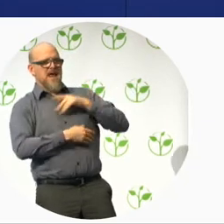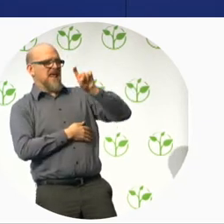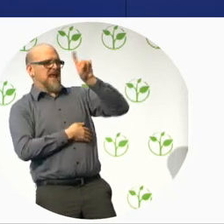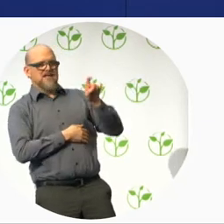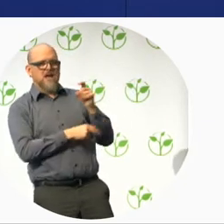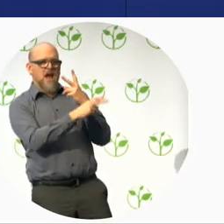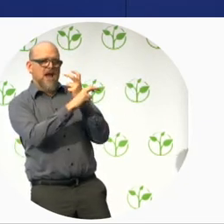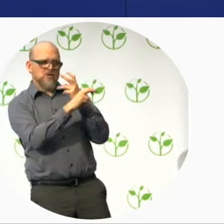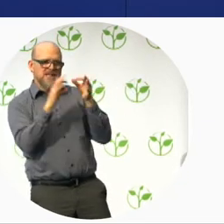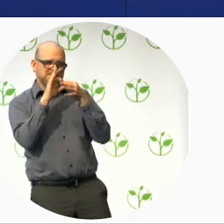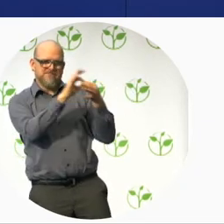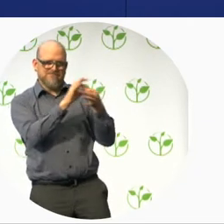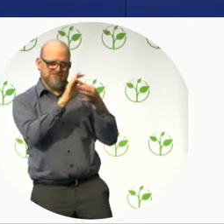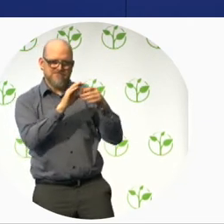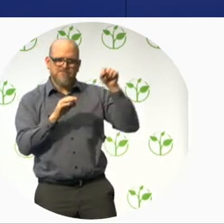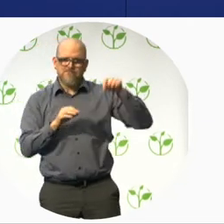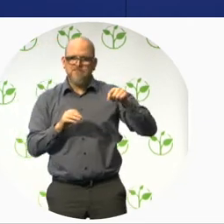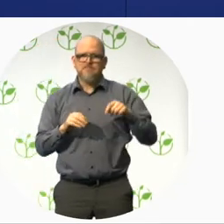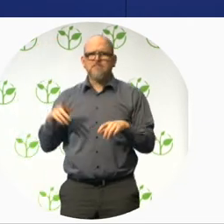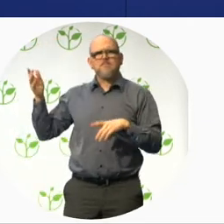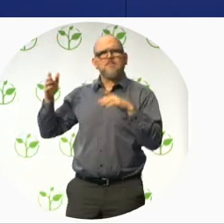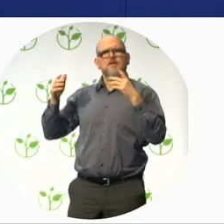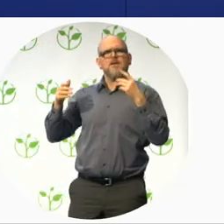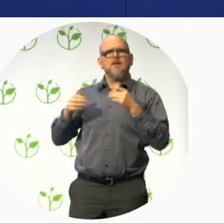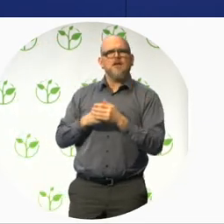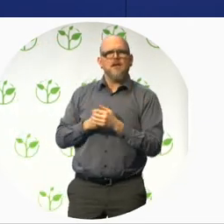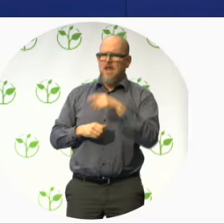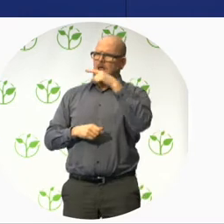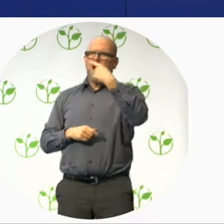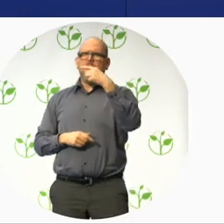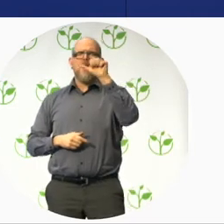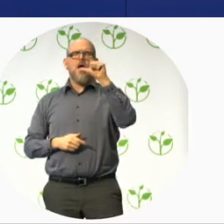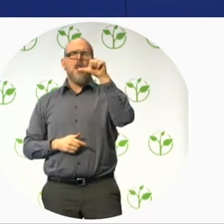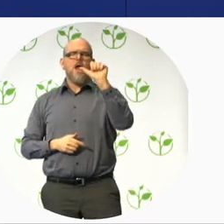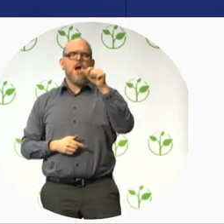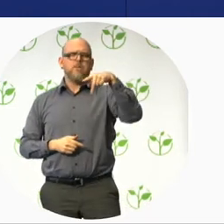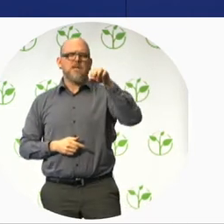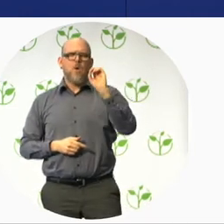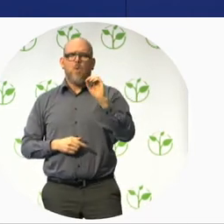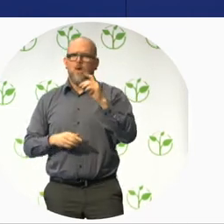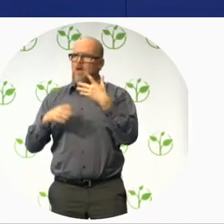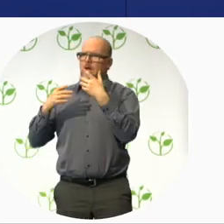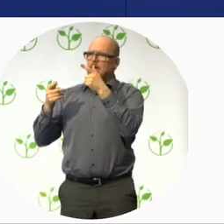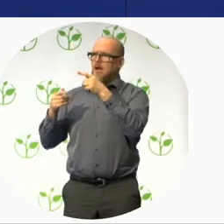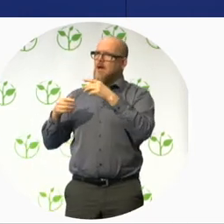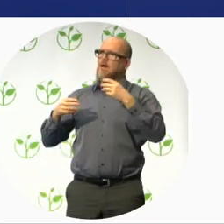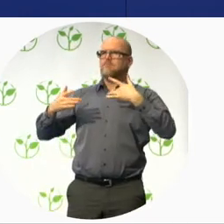theater from Austria contacts us and says, come work with us. Okay, there's another challenge, ladies and gentlemen. So if there are Austrians in the house, we want